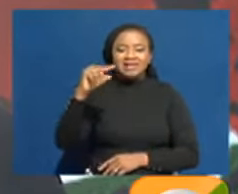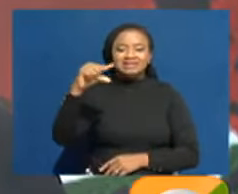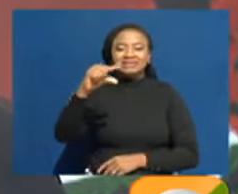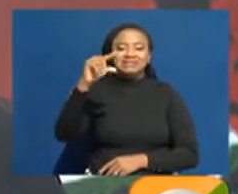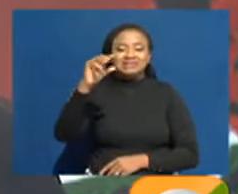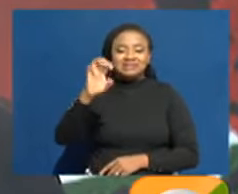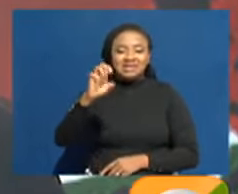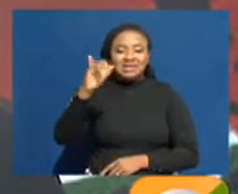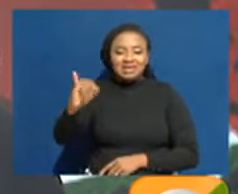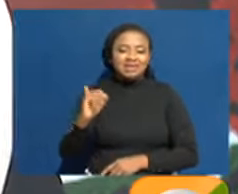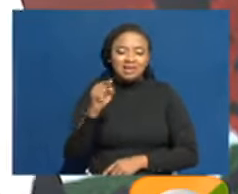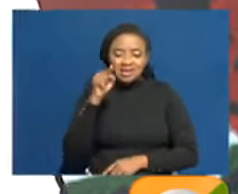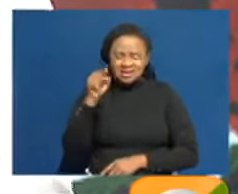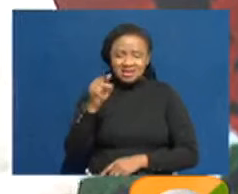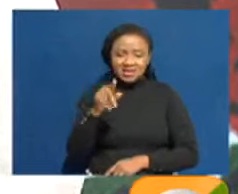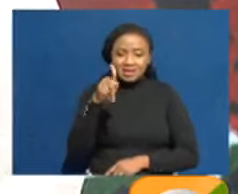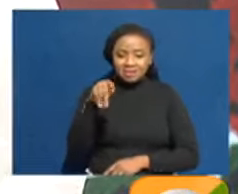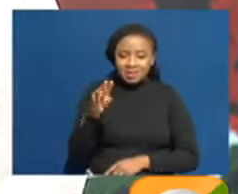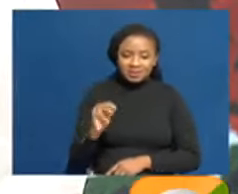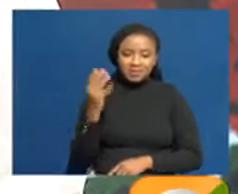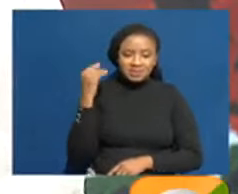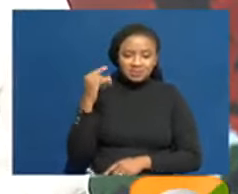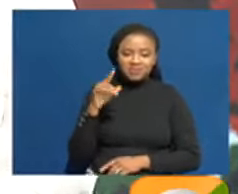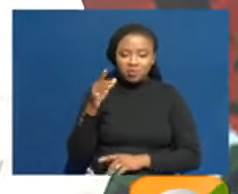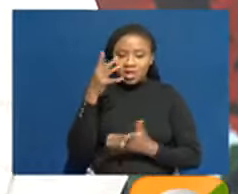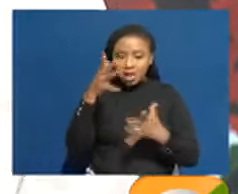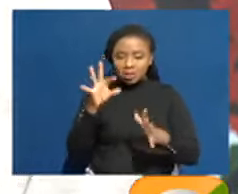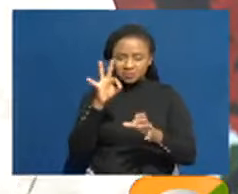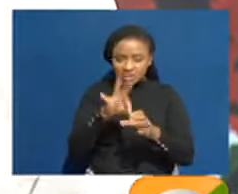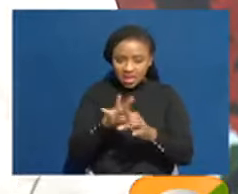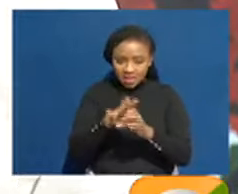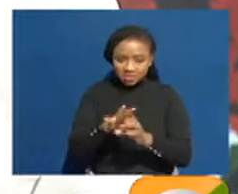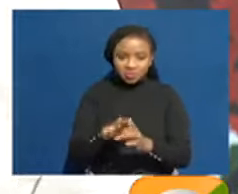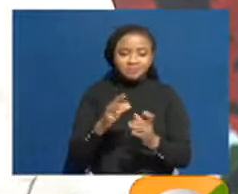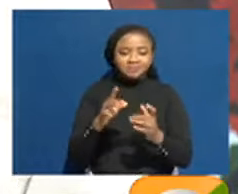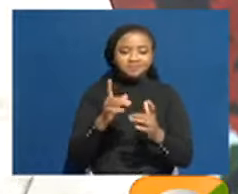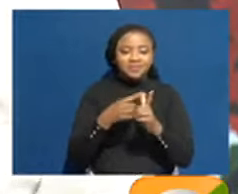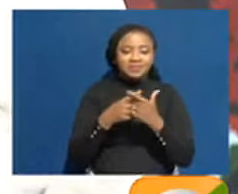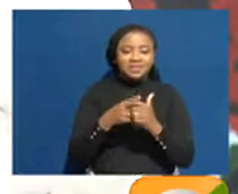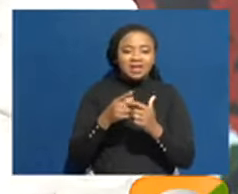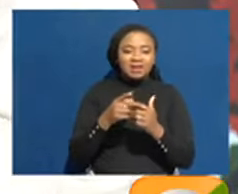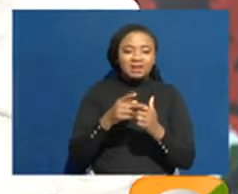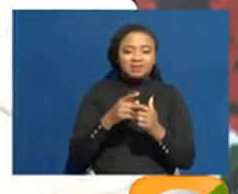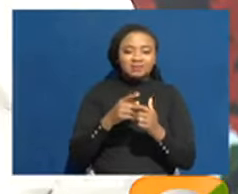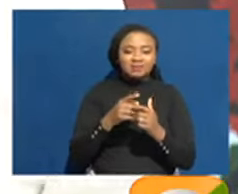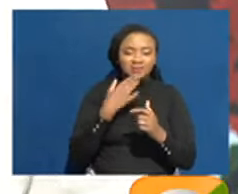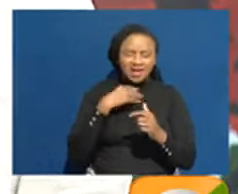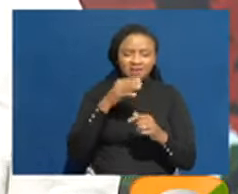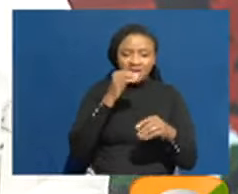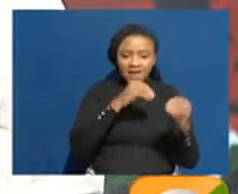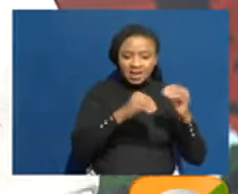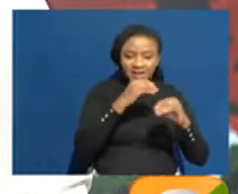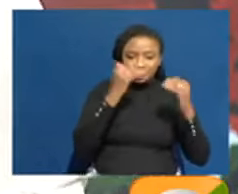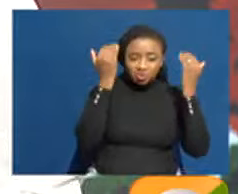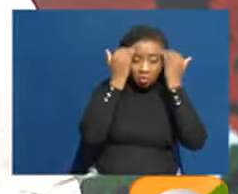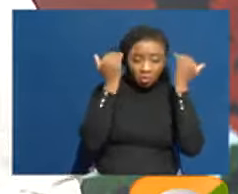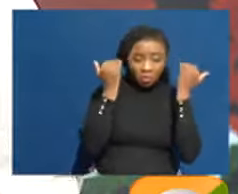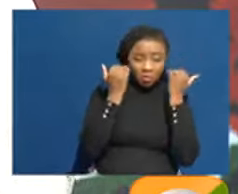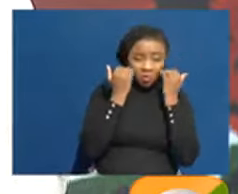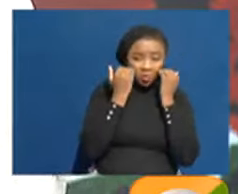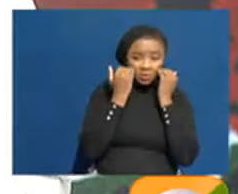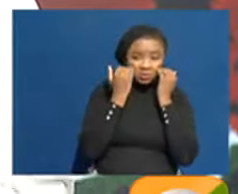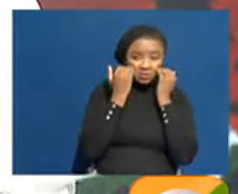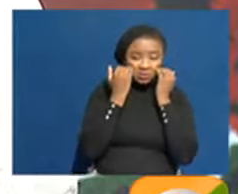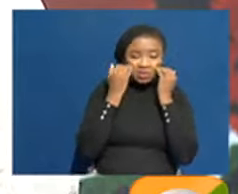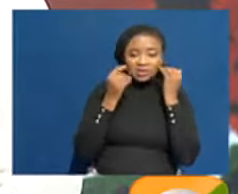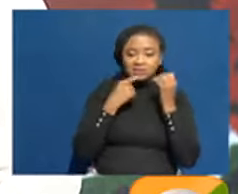friend of Jomo Kenyatta. He lost the election, went and was declared by an election court guilty of an election offense.